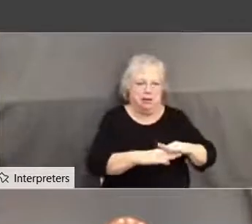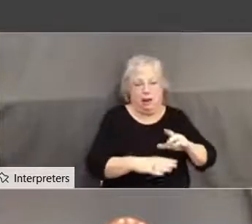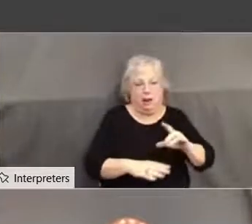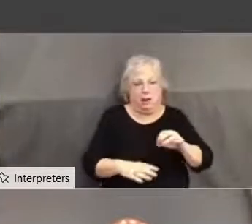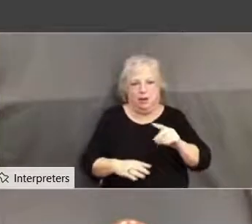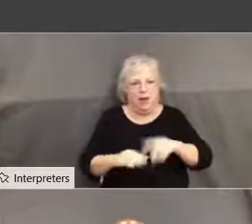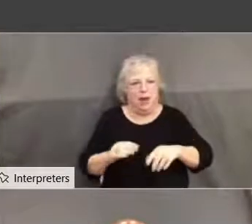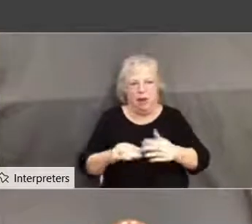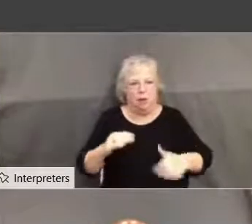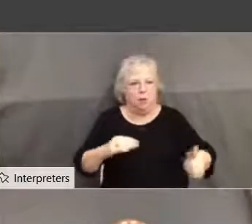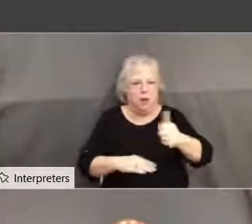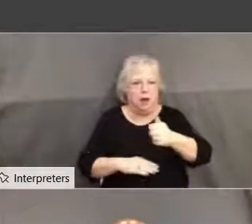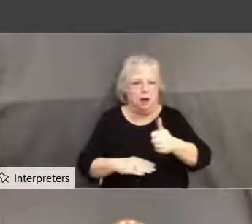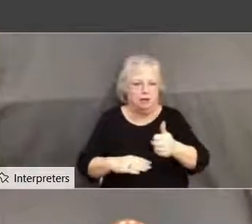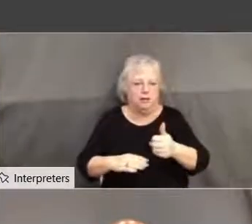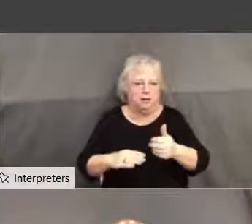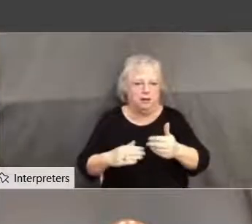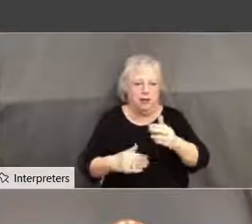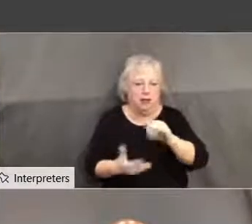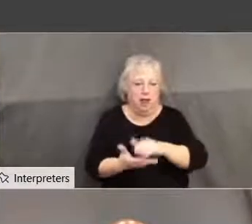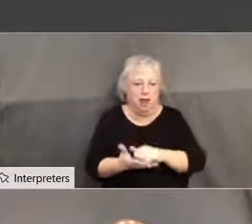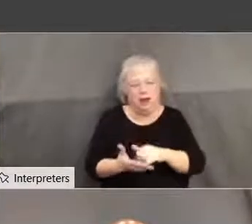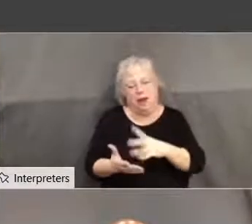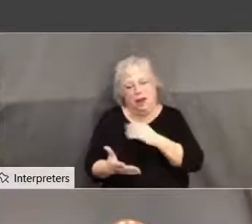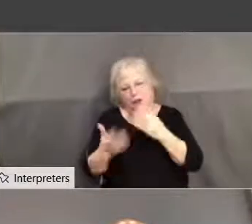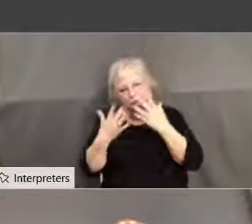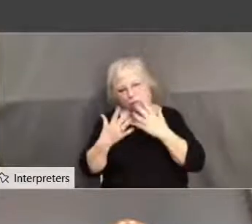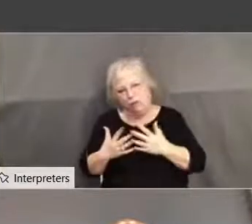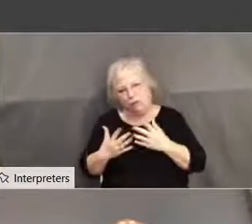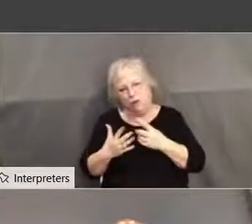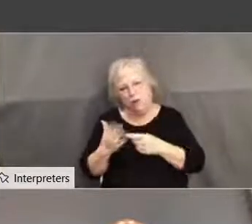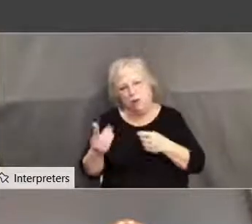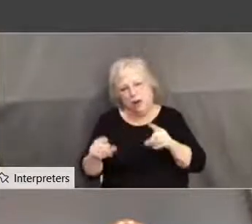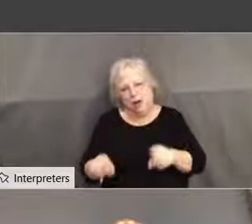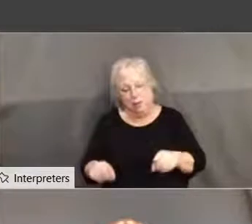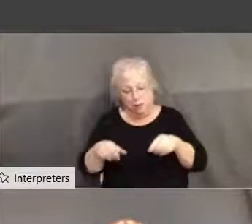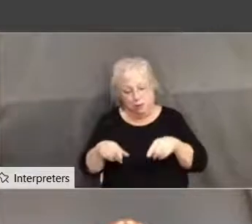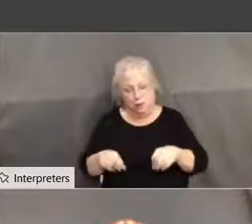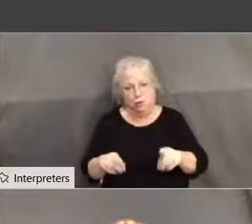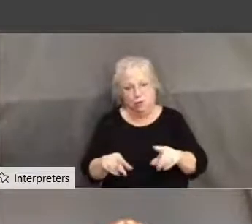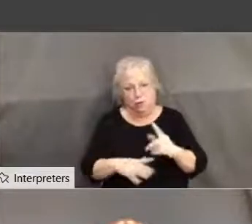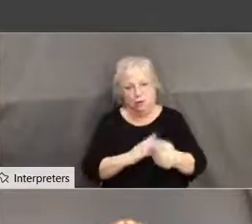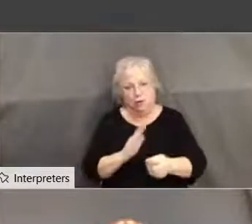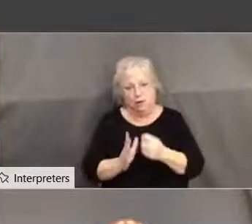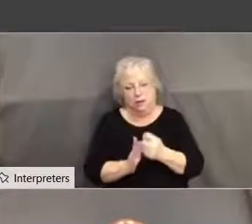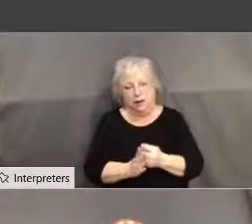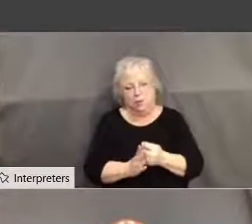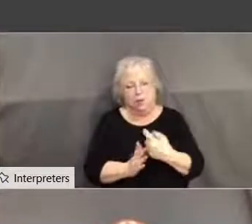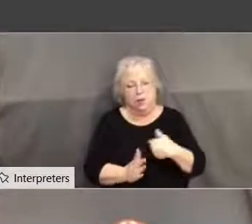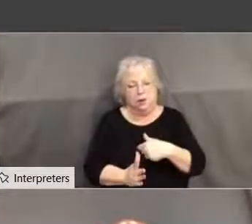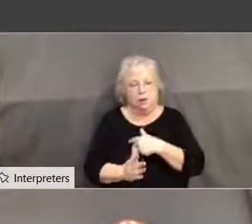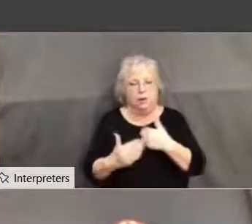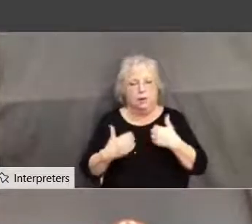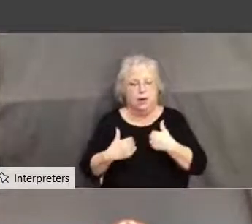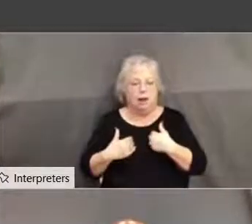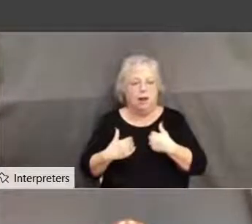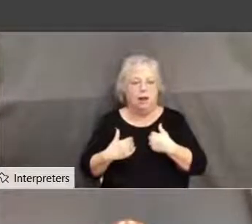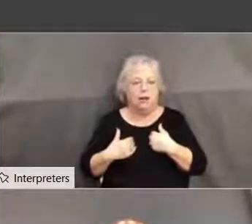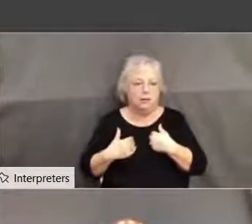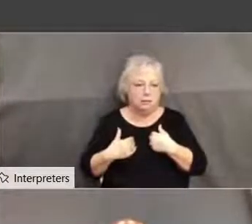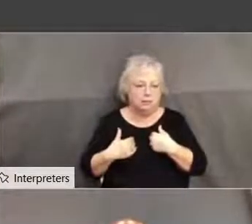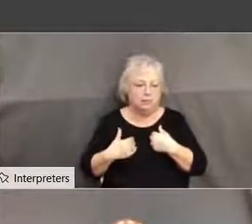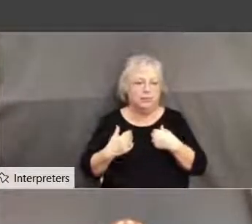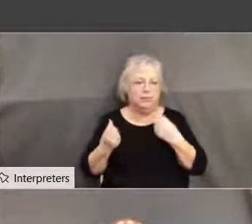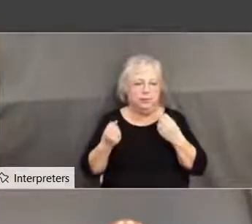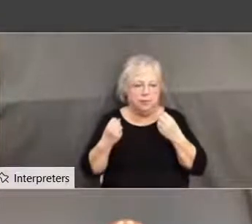that capacity. And unfortunately what happened during this period of time is we've had a number of people who